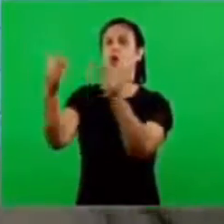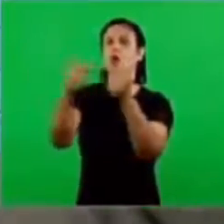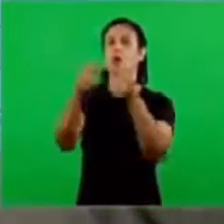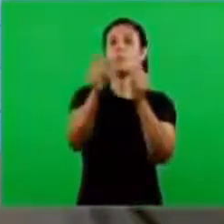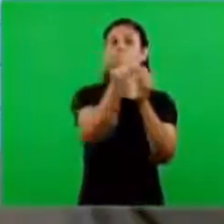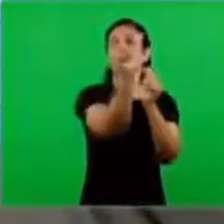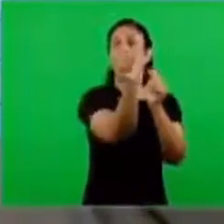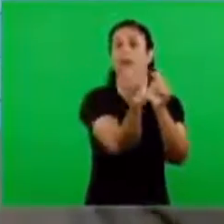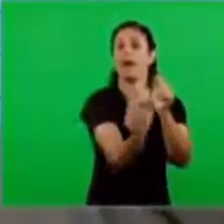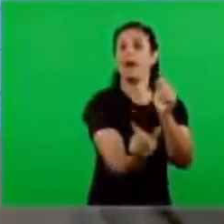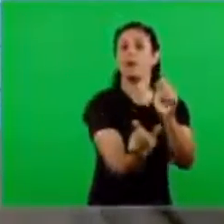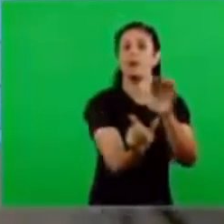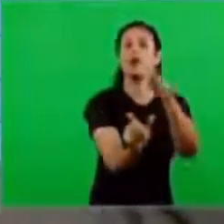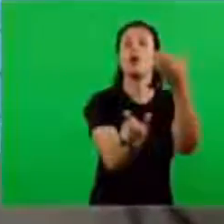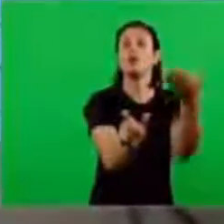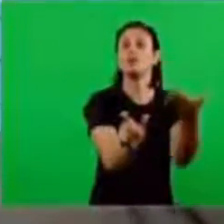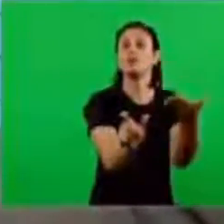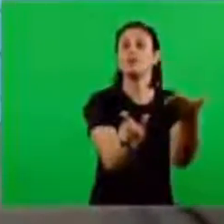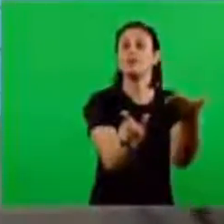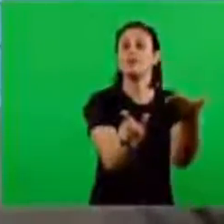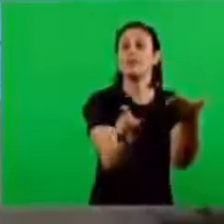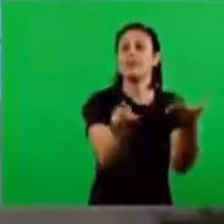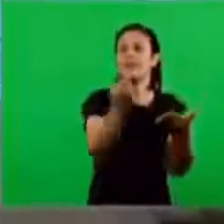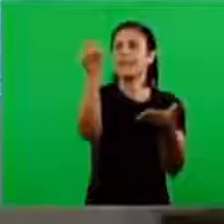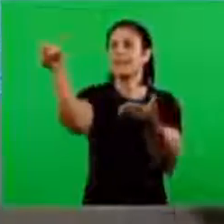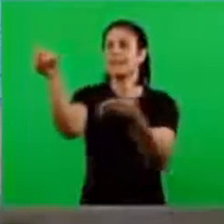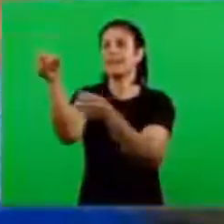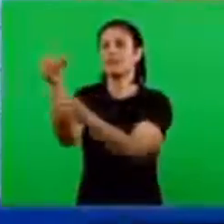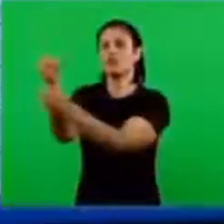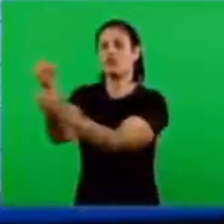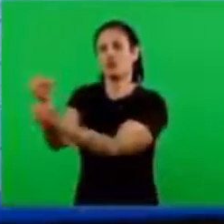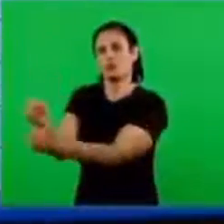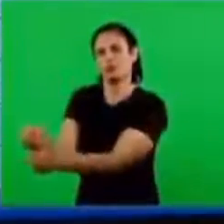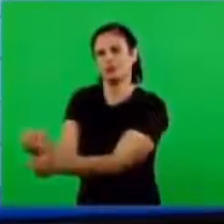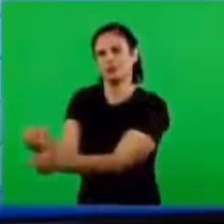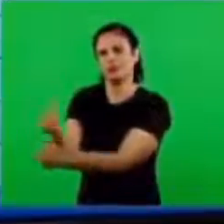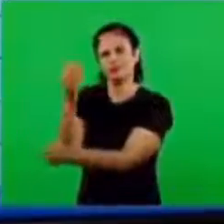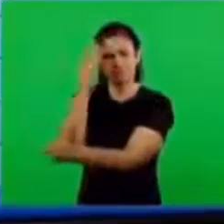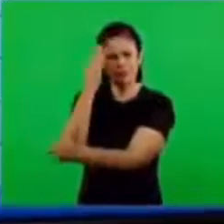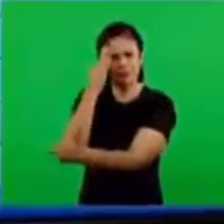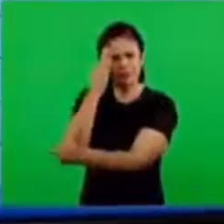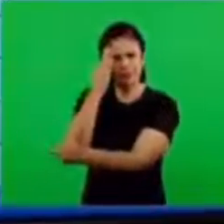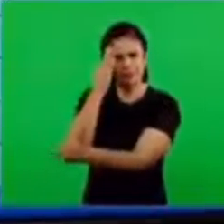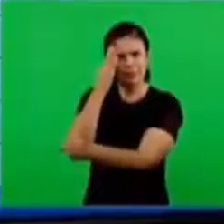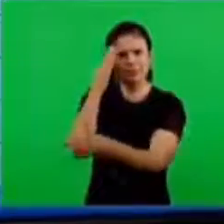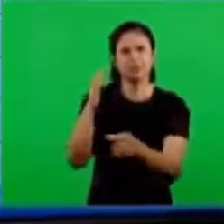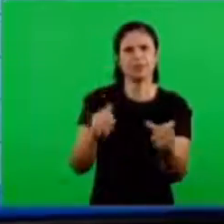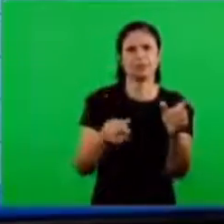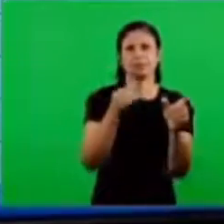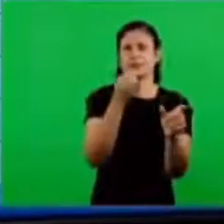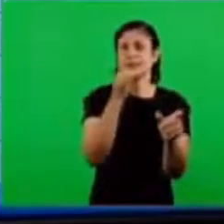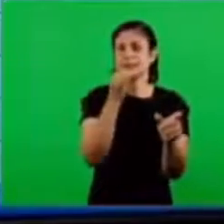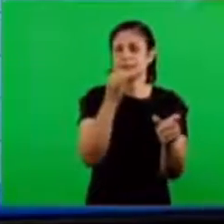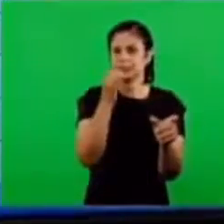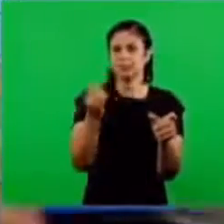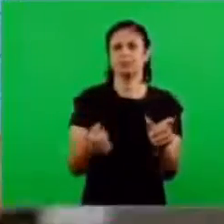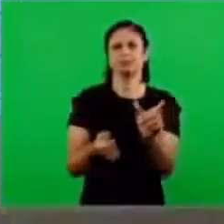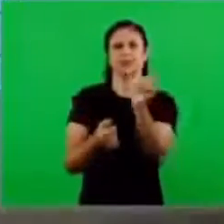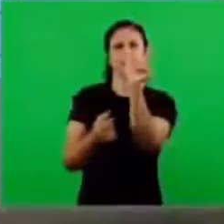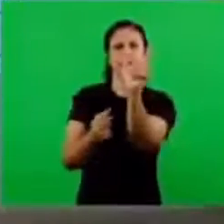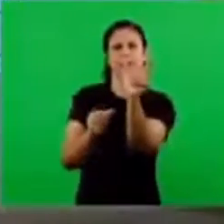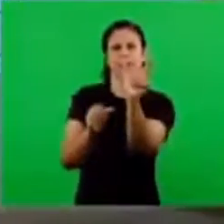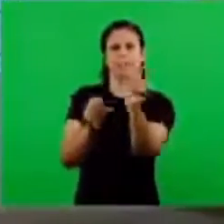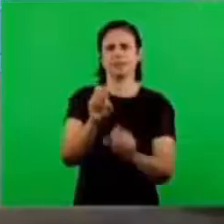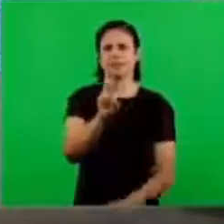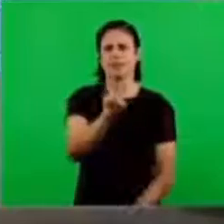Service under the law is life, no. Letter is life, no. Revelation is life, 11, right there,